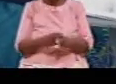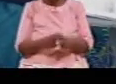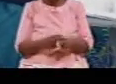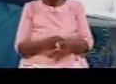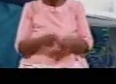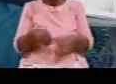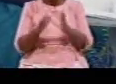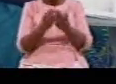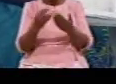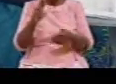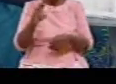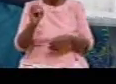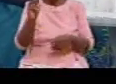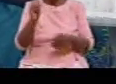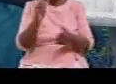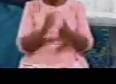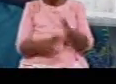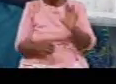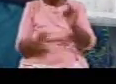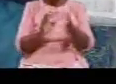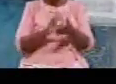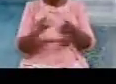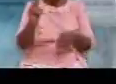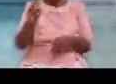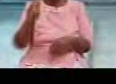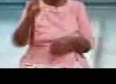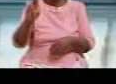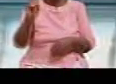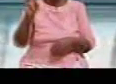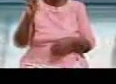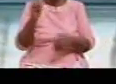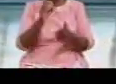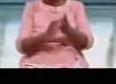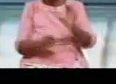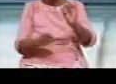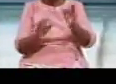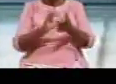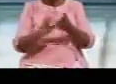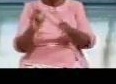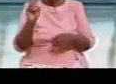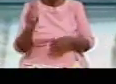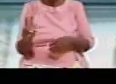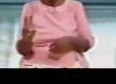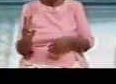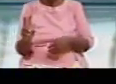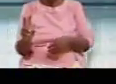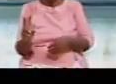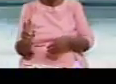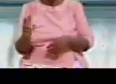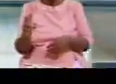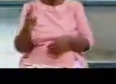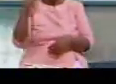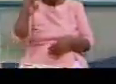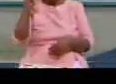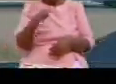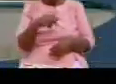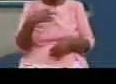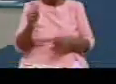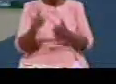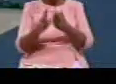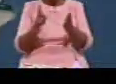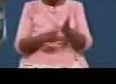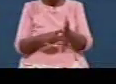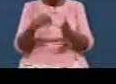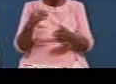chapter 8, I'm reading from verse 2. In Romans chapter 8, we're looking at verse 2. It says, for the law of